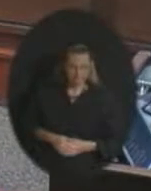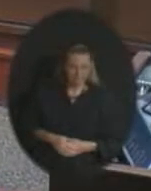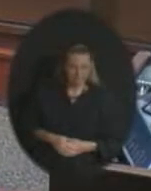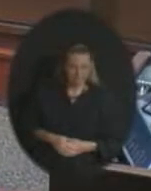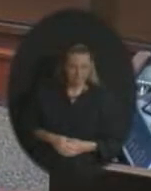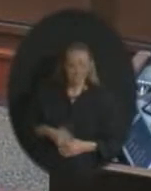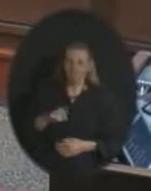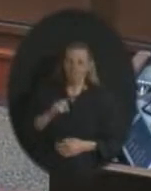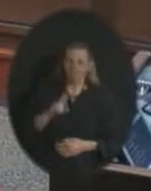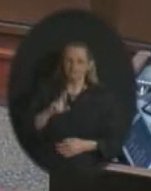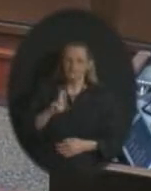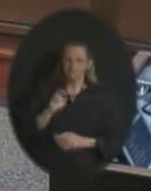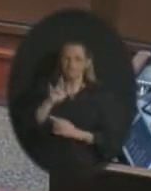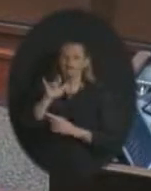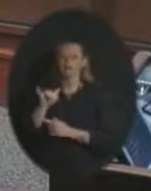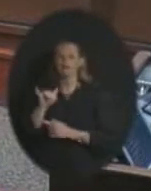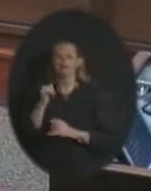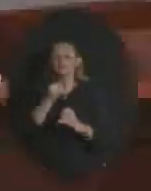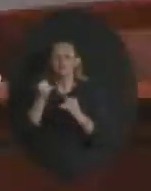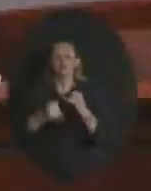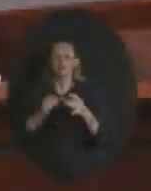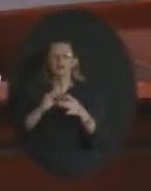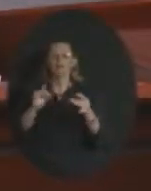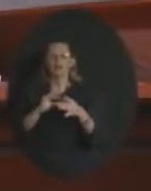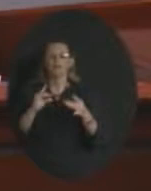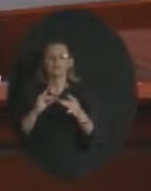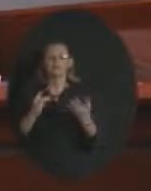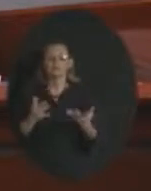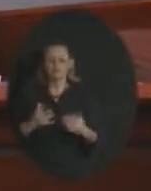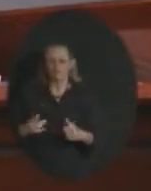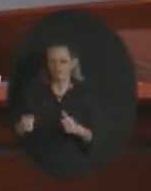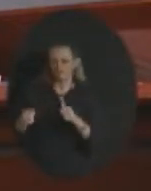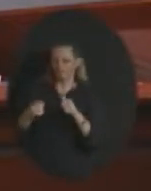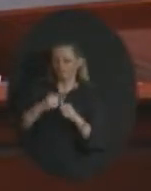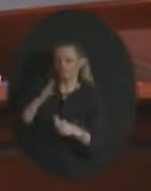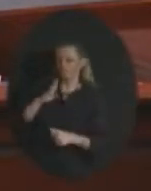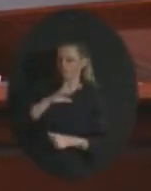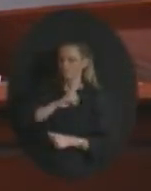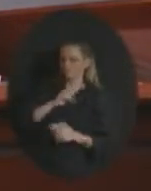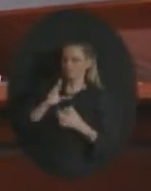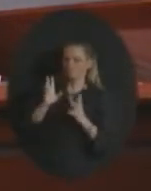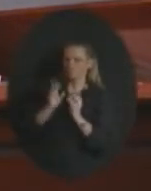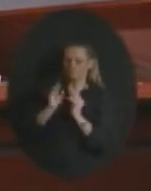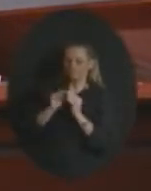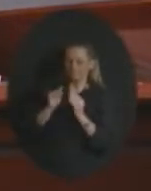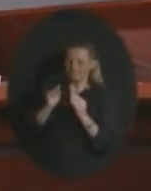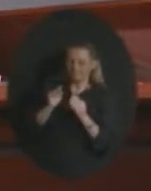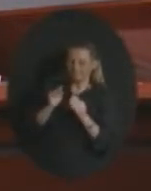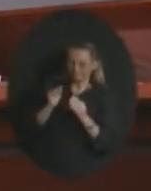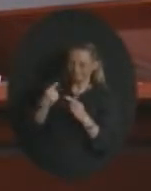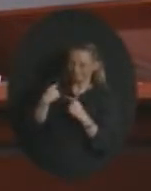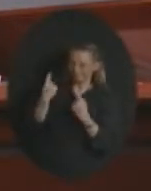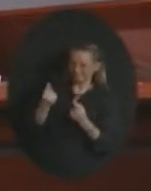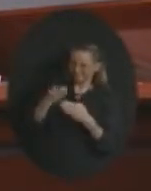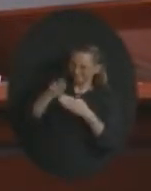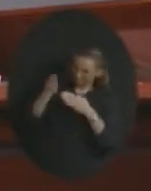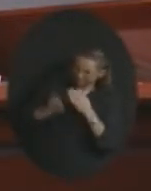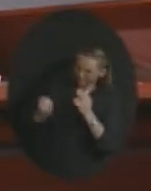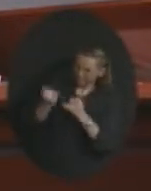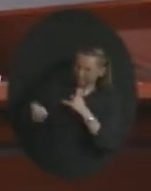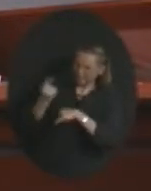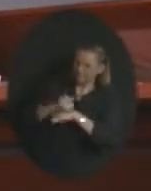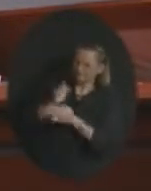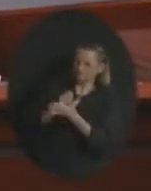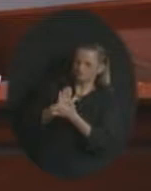Okay, Dr. Berry, what do you have for us? Yeah, just a few comments. This is our first board meeting since we completed the school year. And so I want to say thanks to